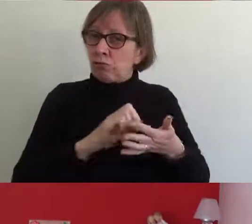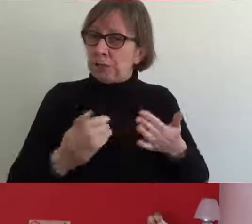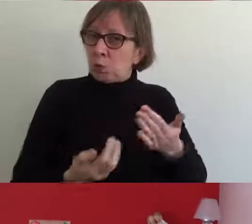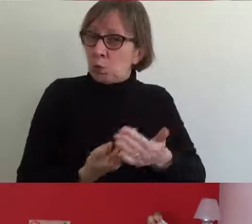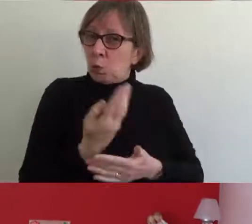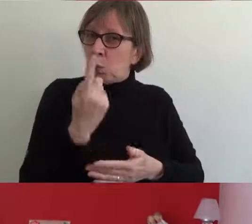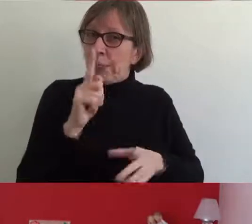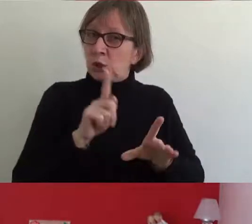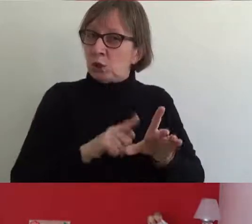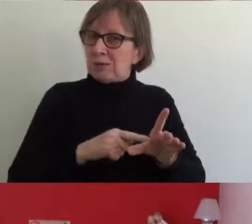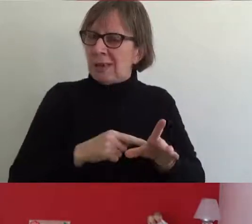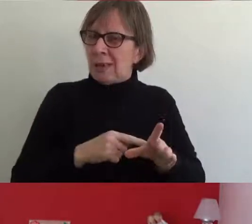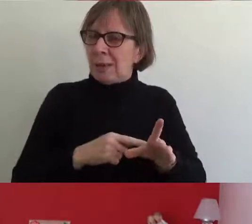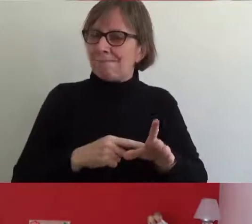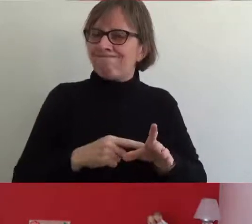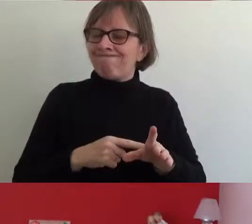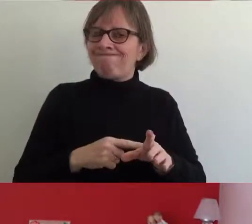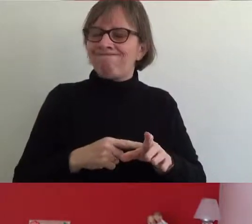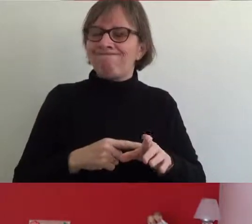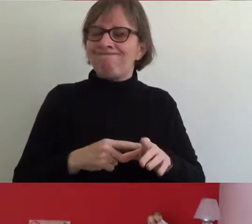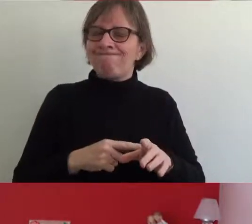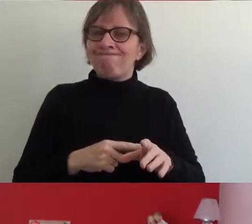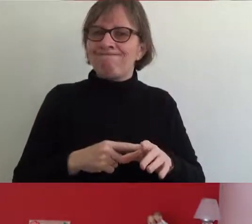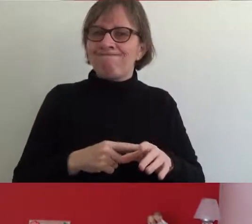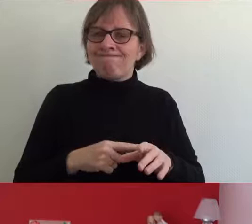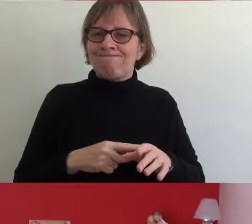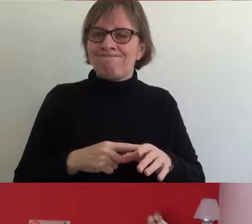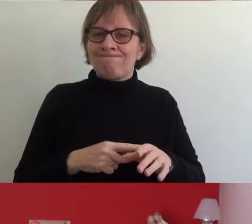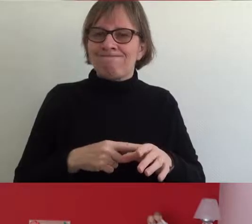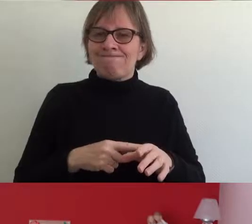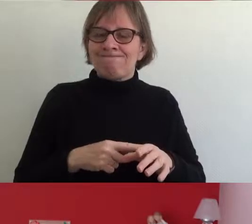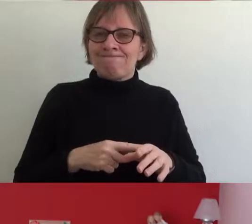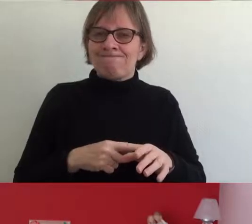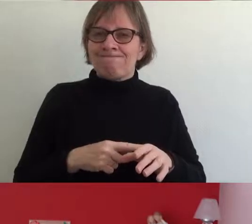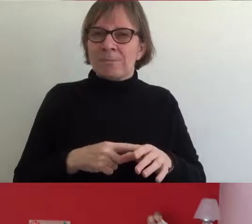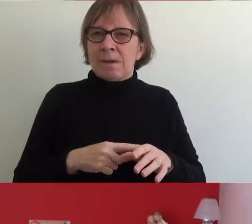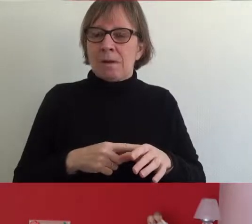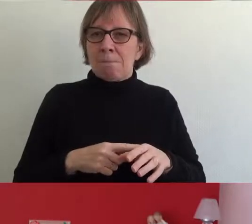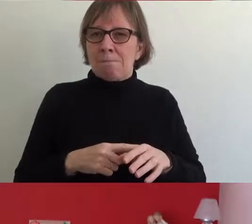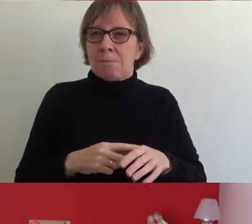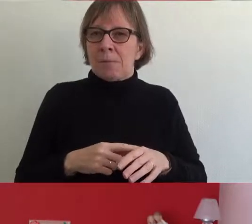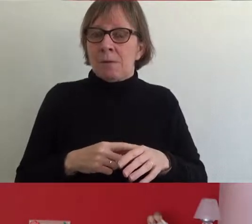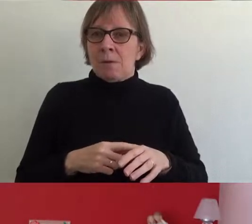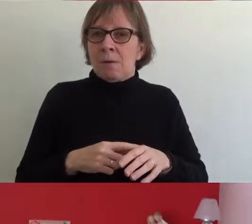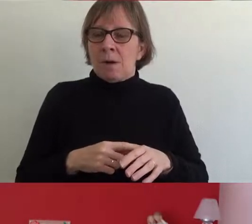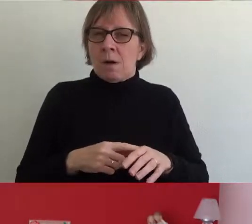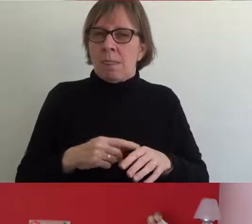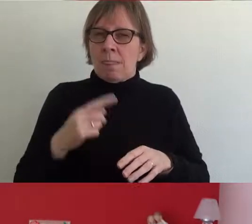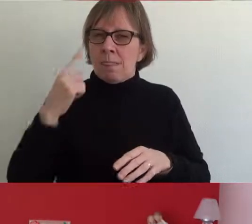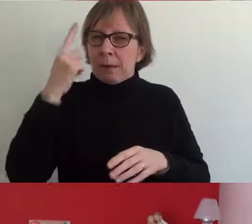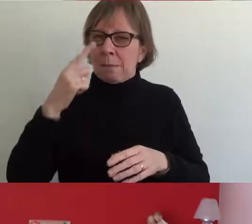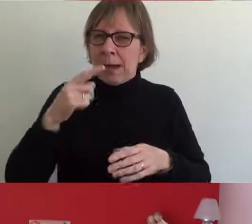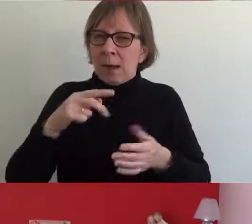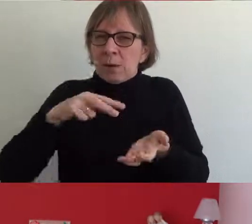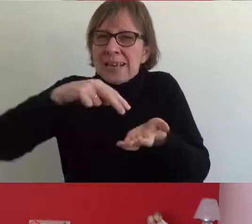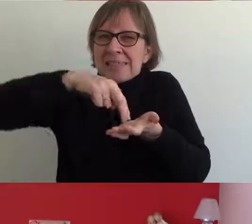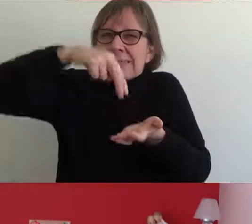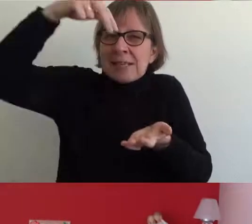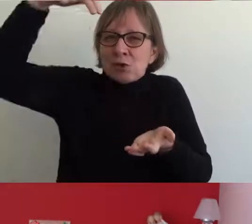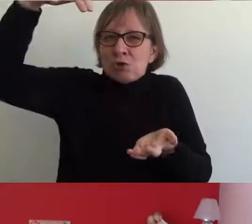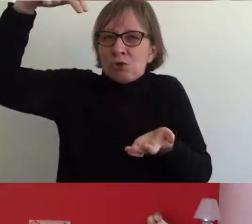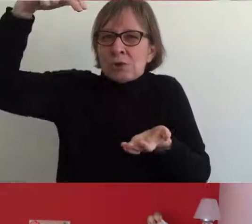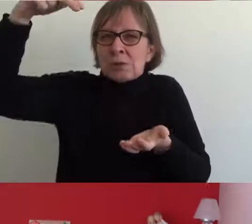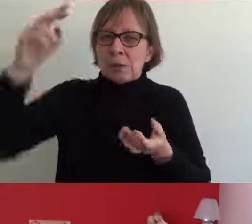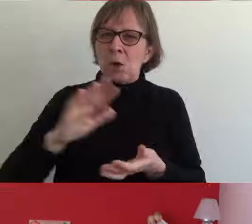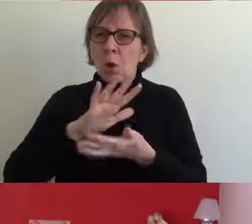well-known tune, was written earlier this year, during between Ascension and Pentecost.